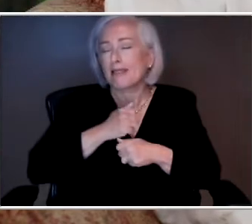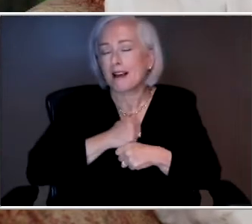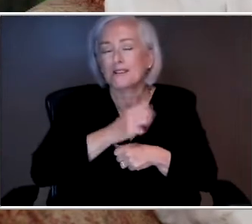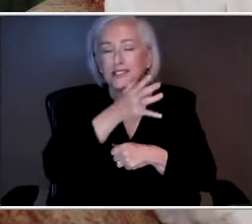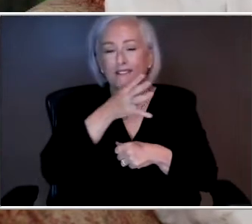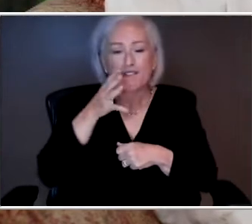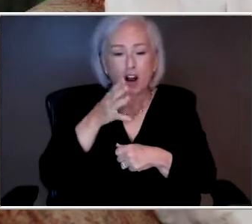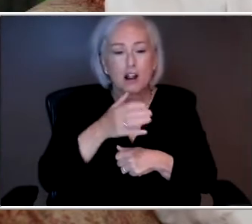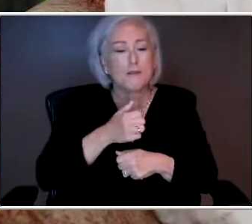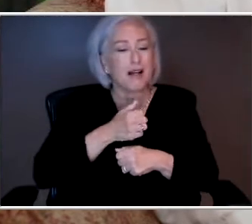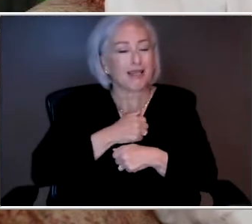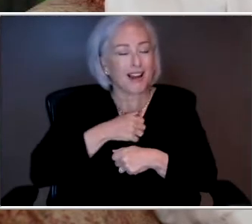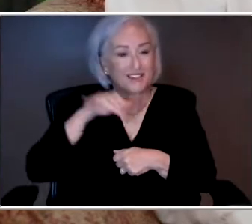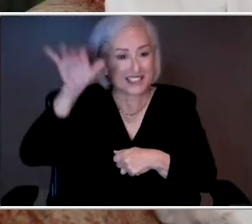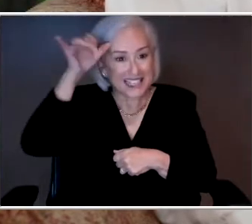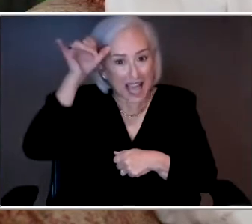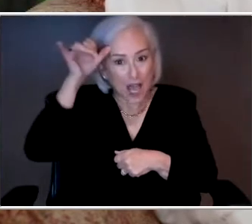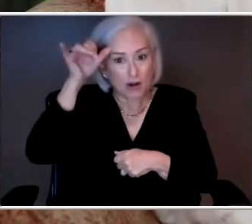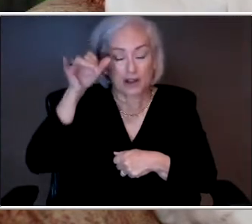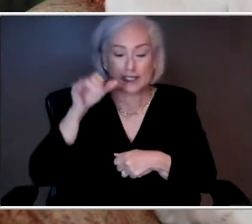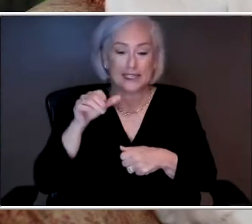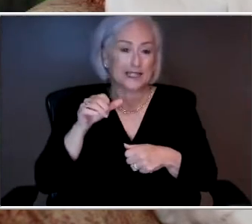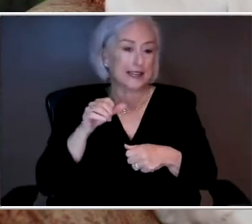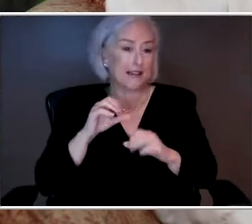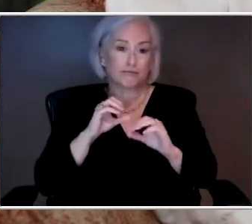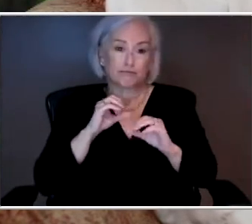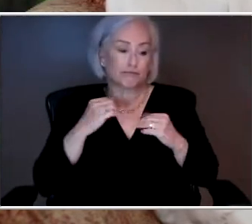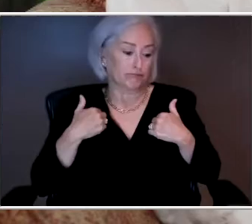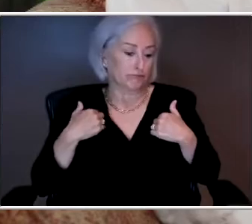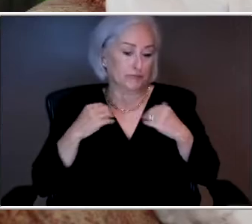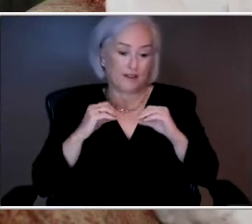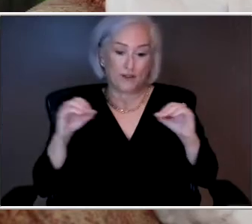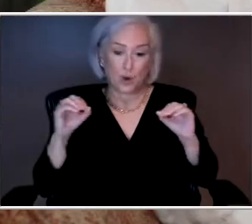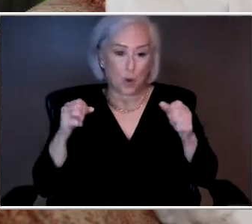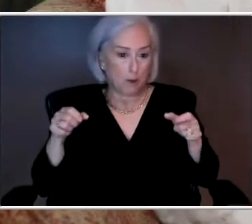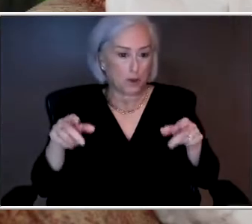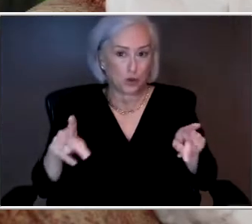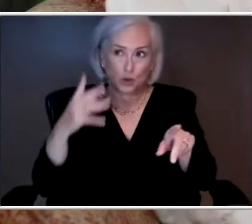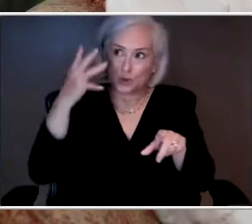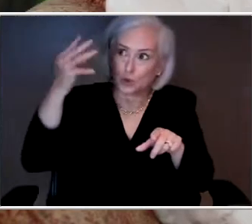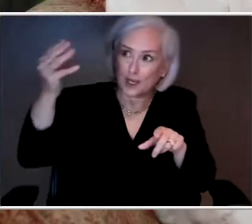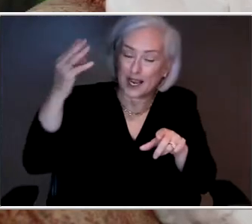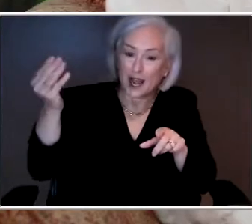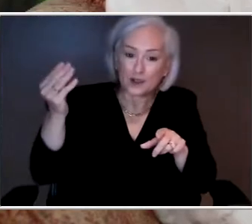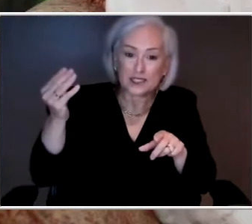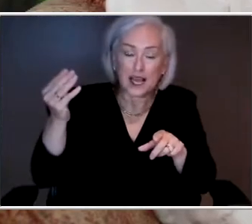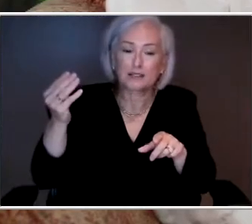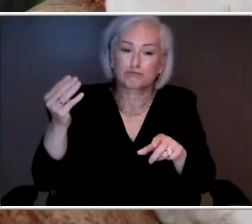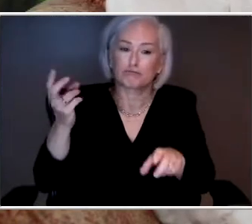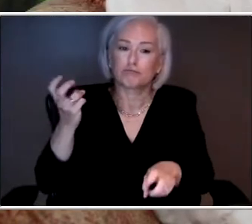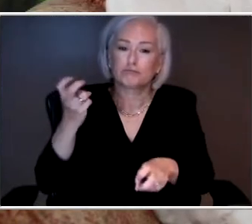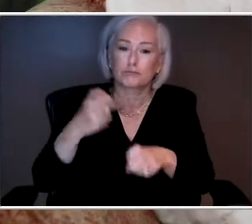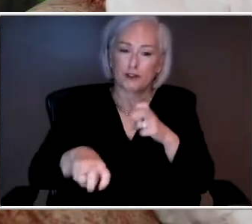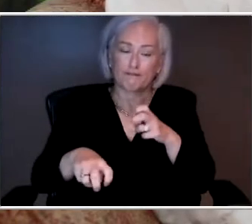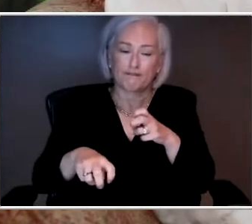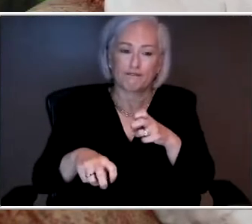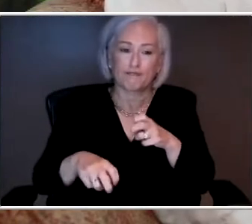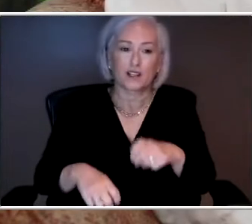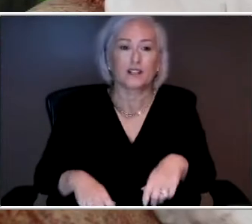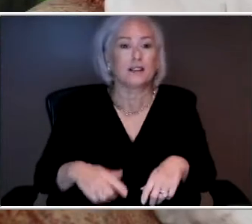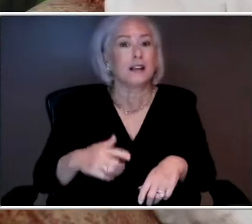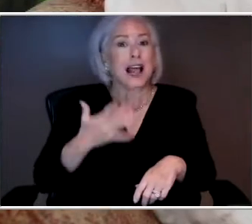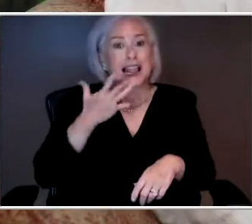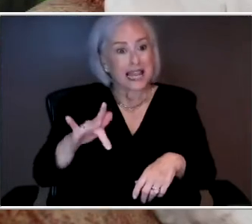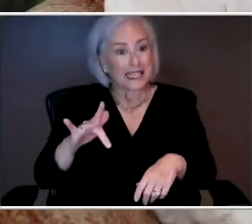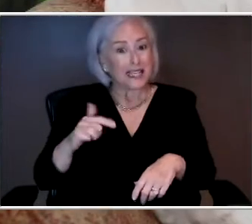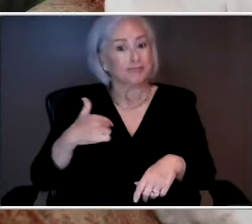get outside and do all that, I think that was very tough on him. But I was just fortunate enough to be a match and have